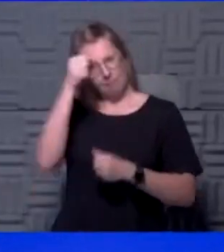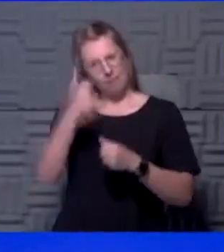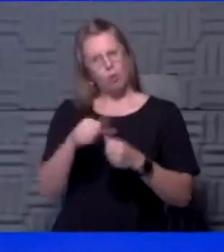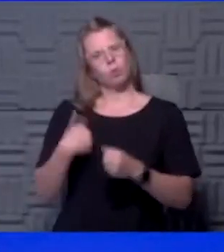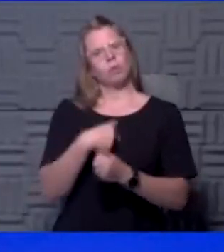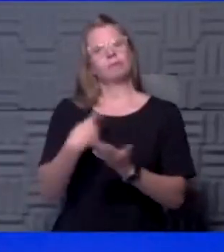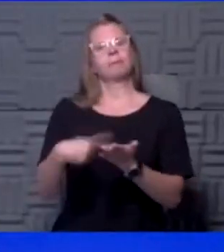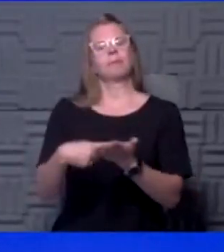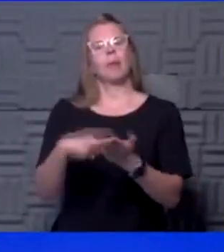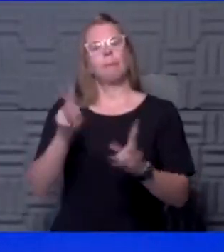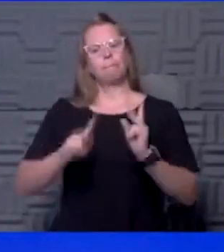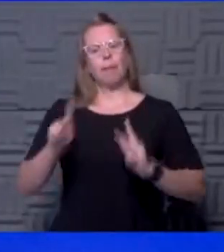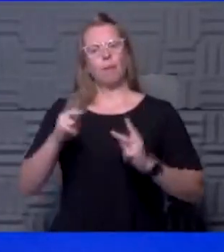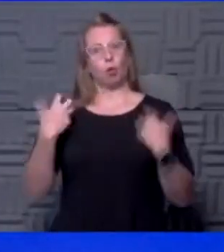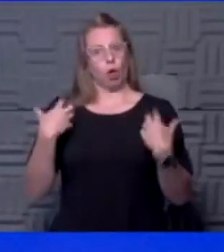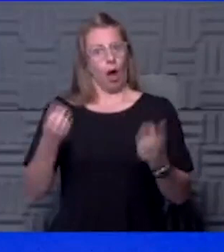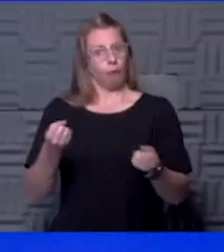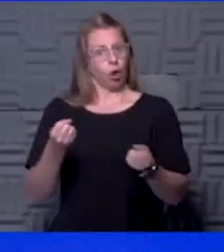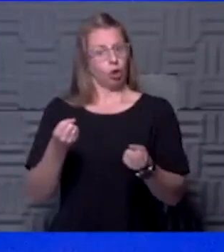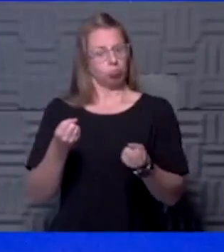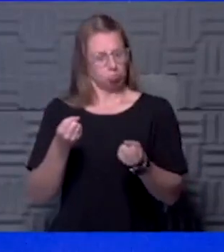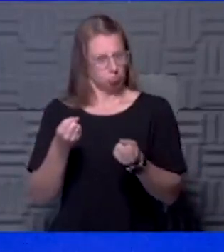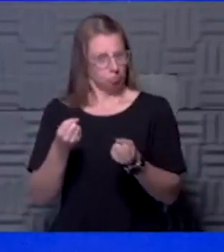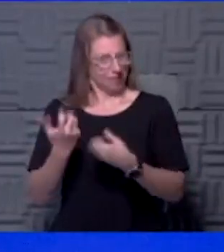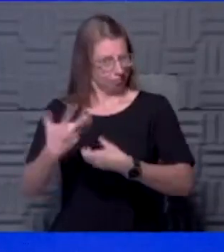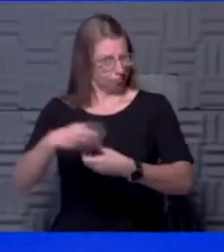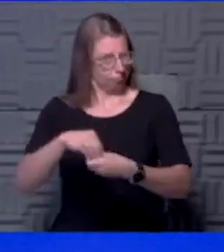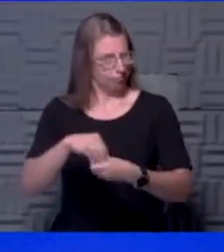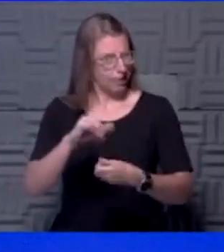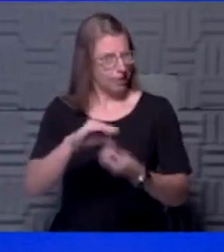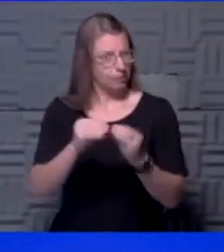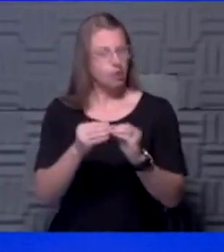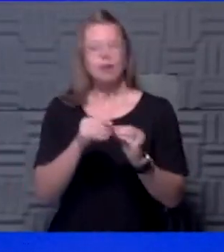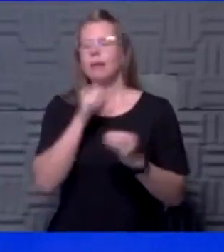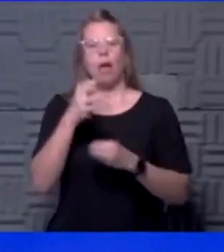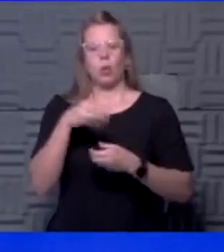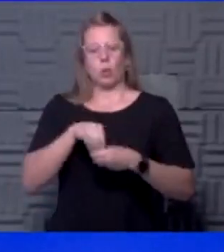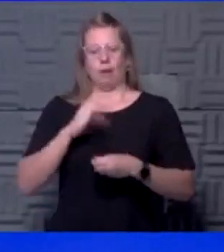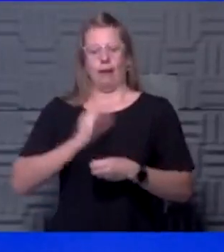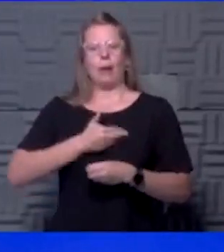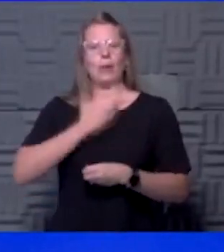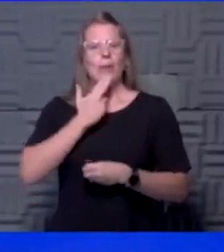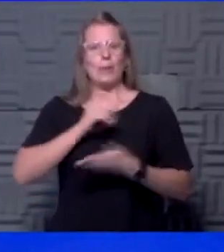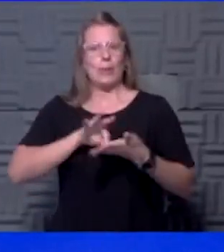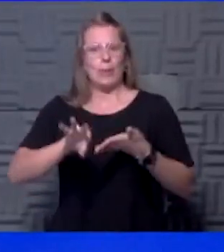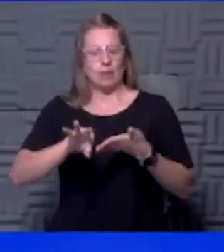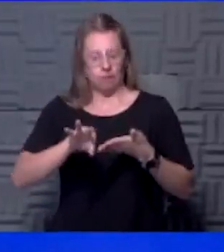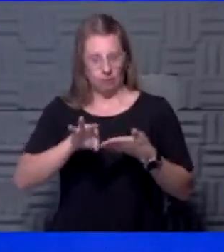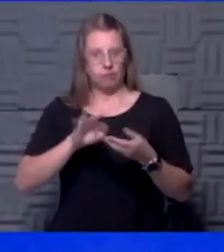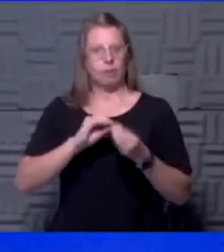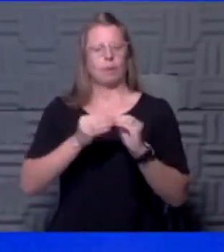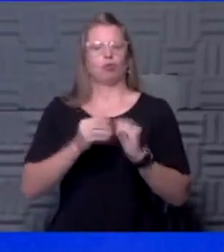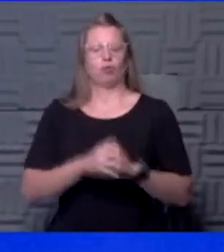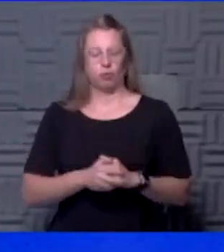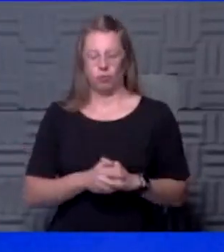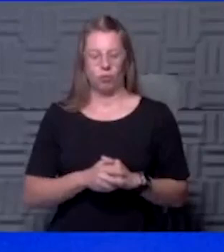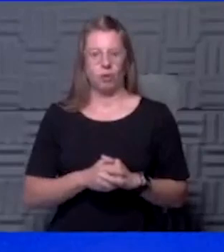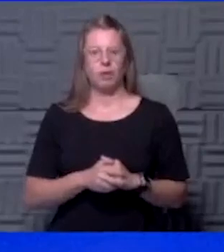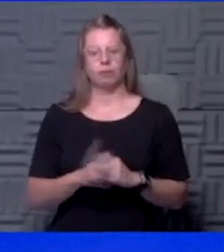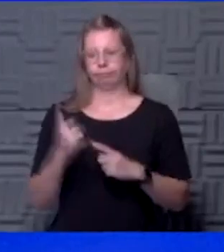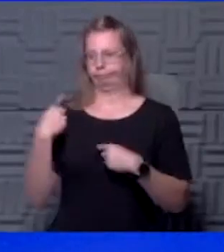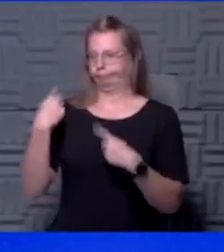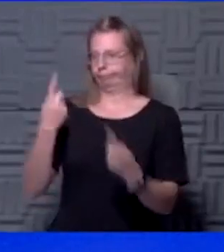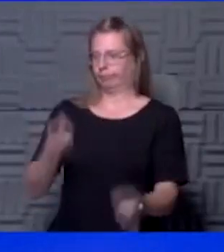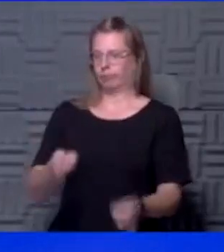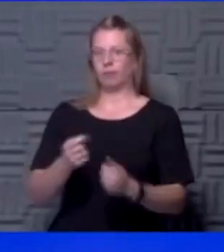about, well, what about people that have recovered? Are we not counting those? We aren't counting those in our acute numbers, and that is consistent from what we've been doing since